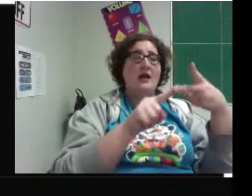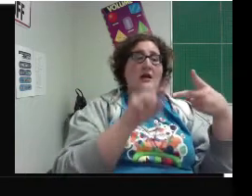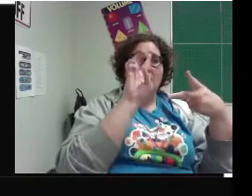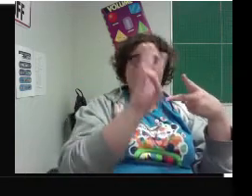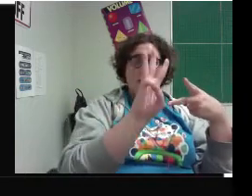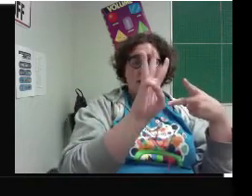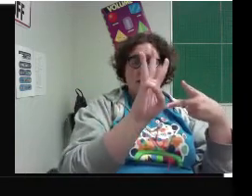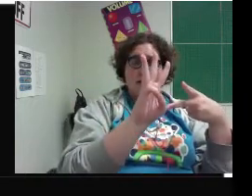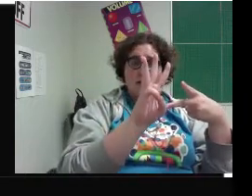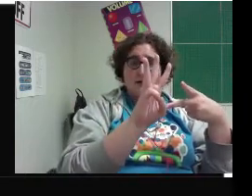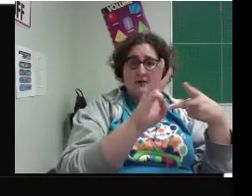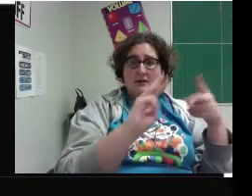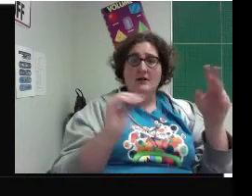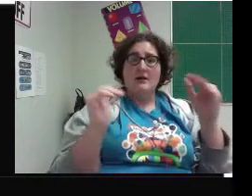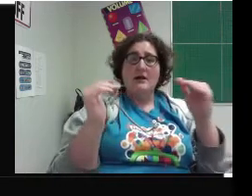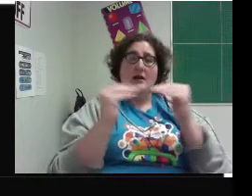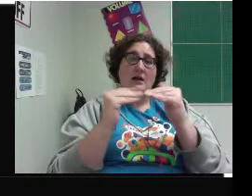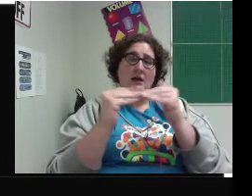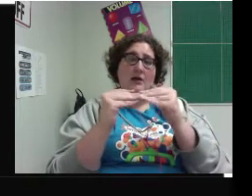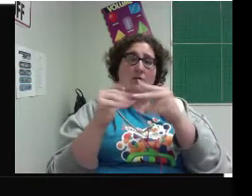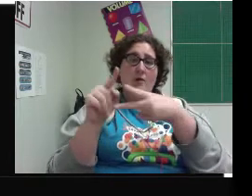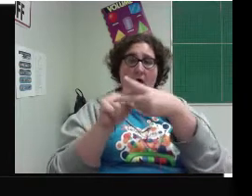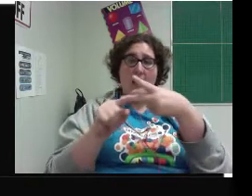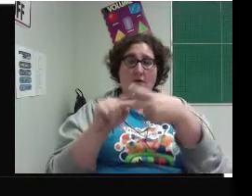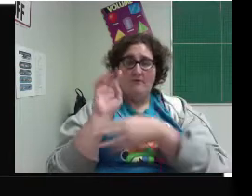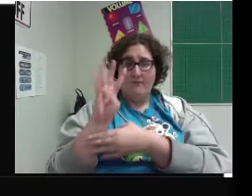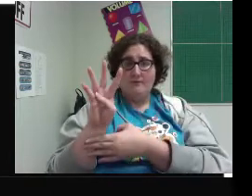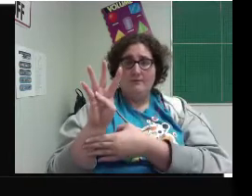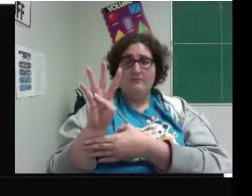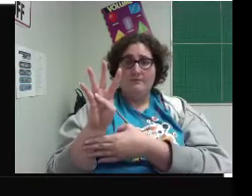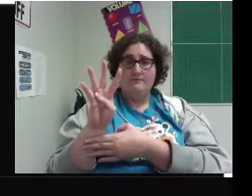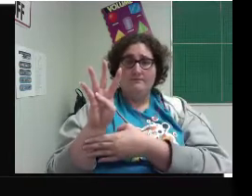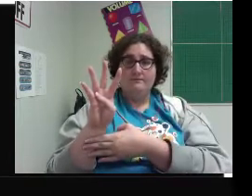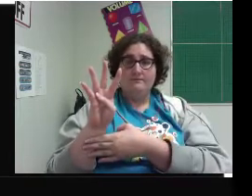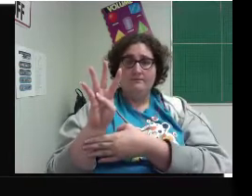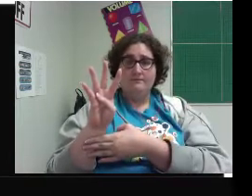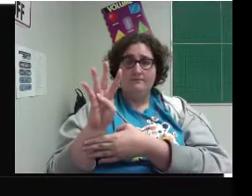6 is equal to angle 4.